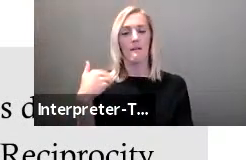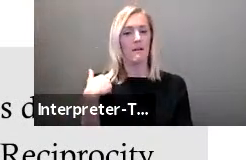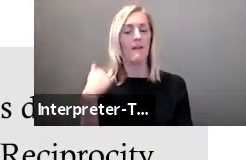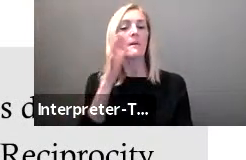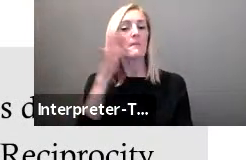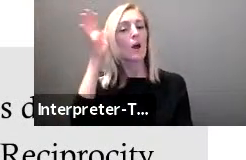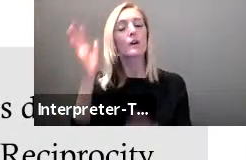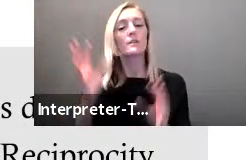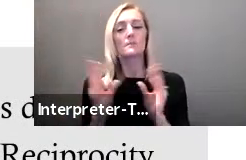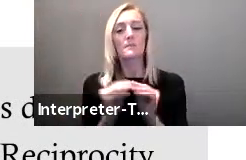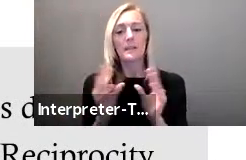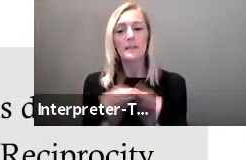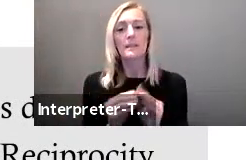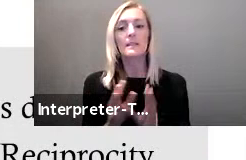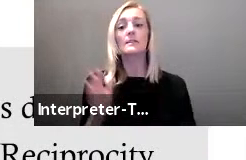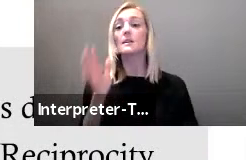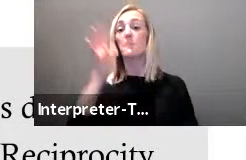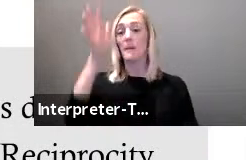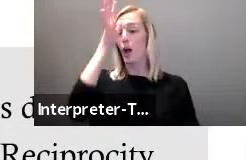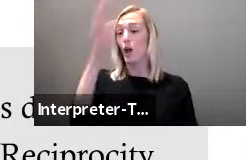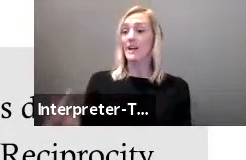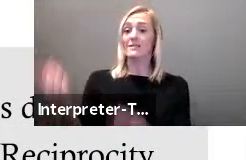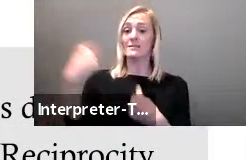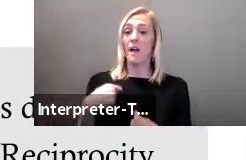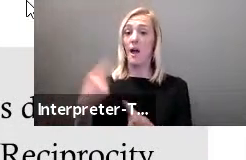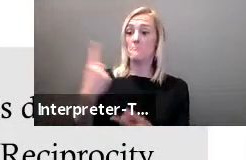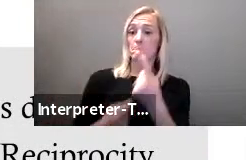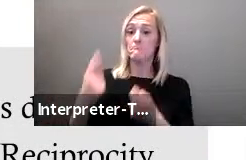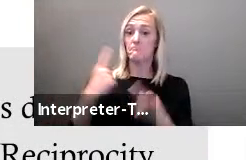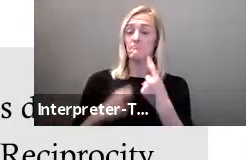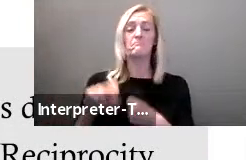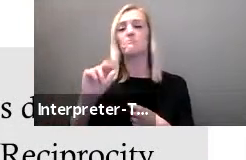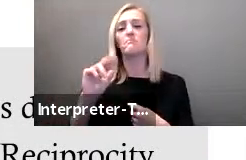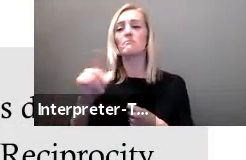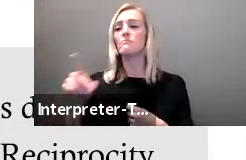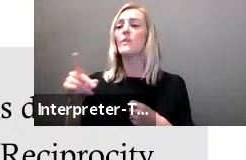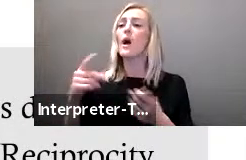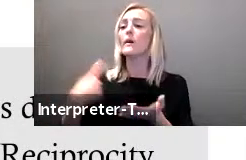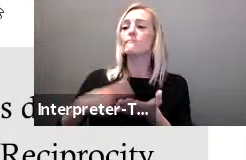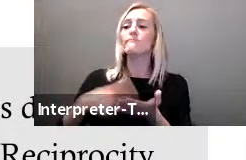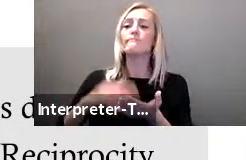not come and have questions from us. They really come and talk about their day-to-day. So